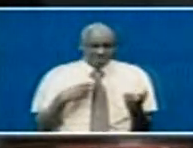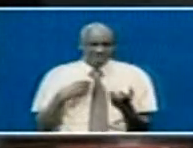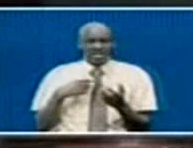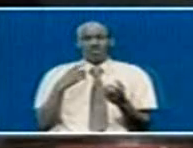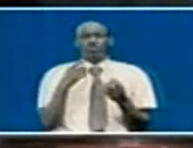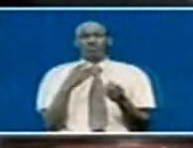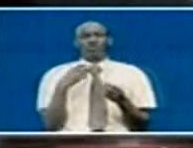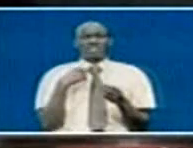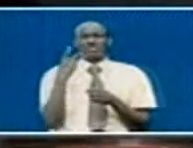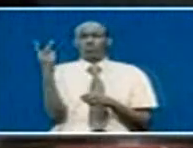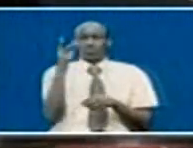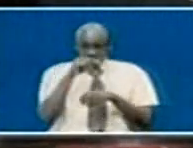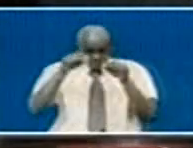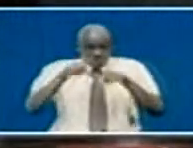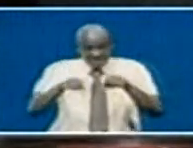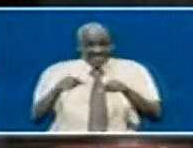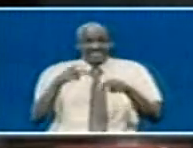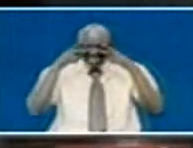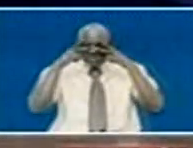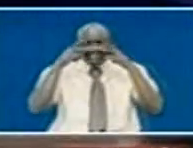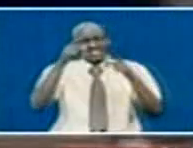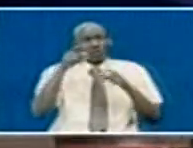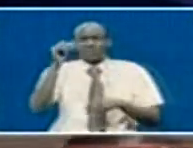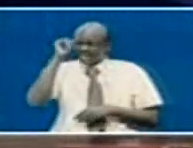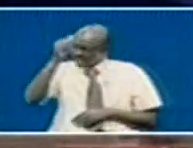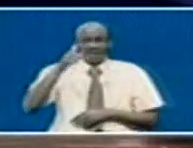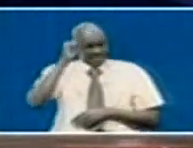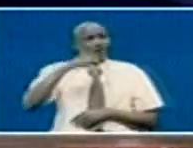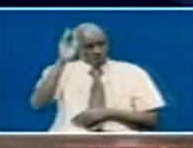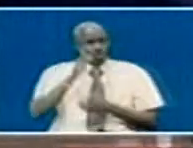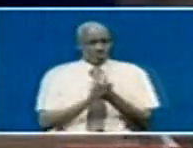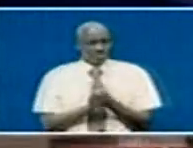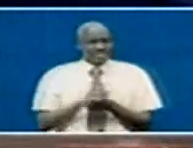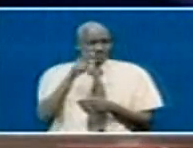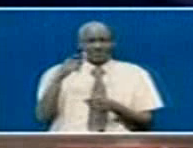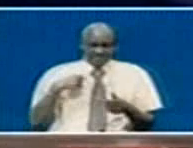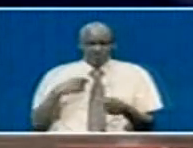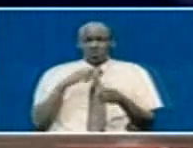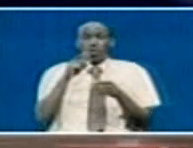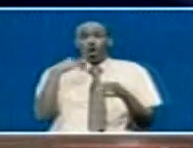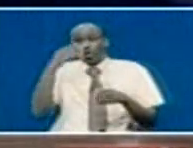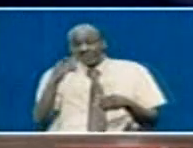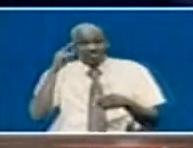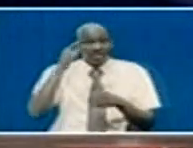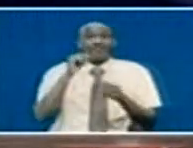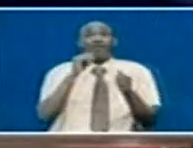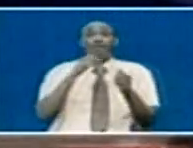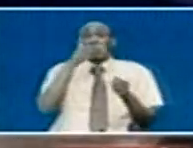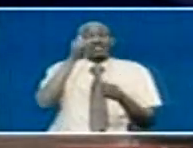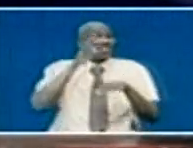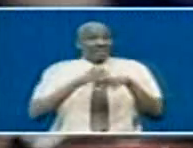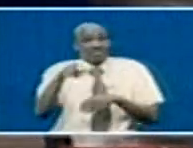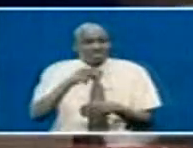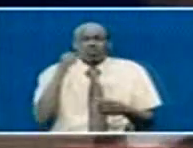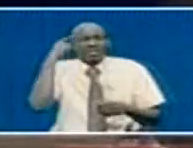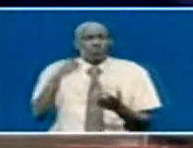part, today's terrorist seems to be getting smarter and smarter. It's like they're almost a step ahead, right? Yes. What do we need to